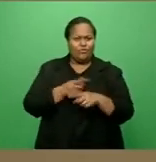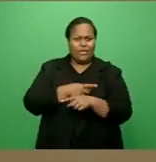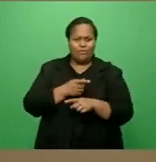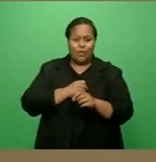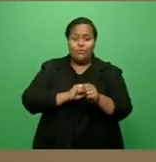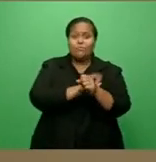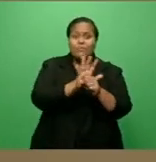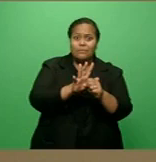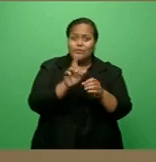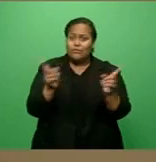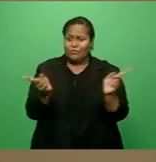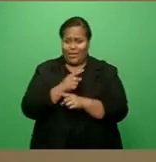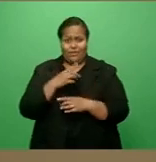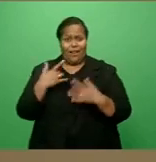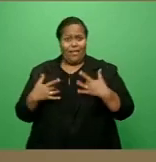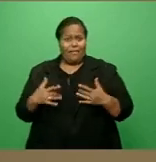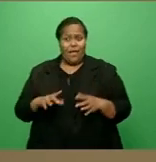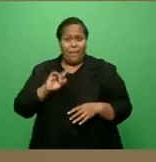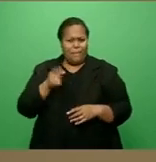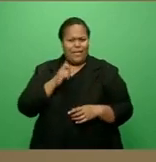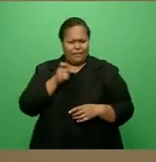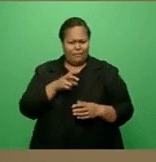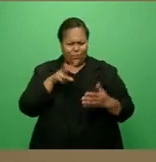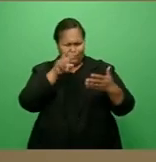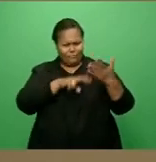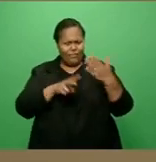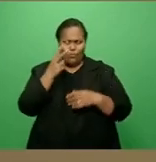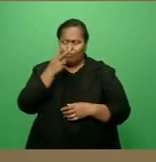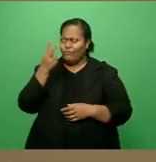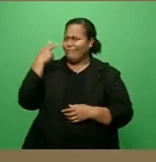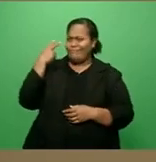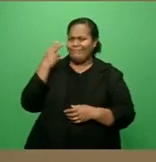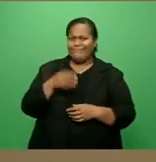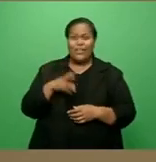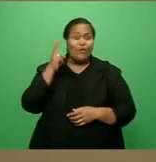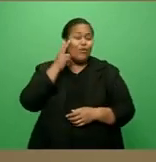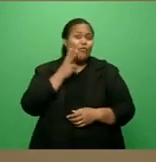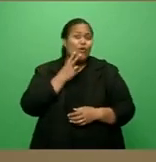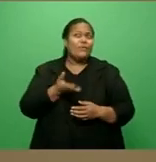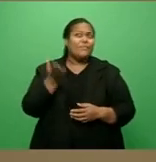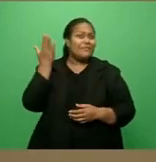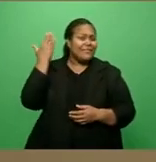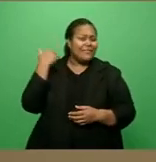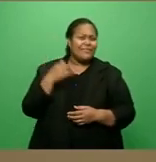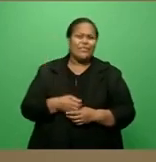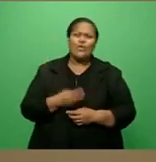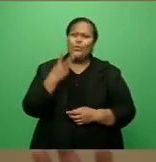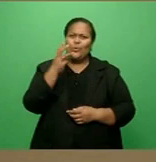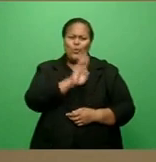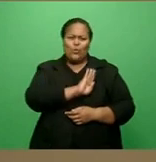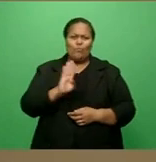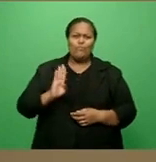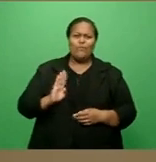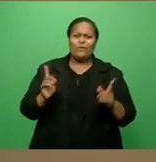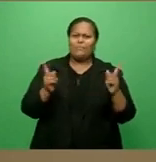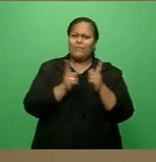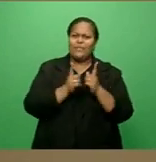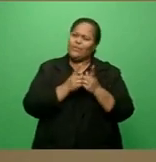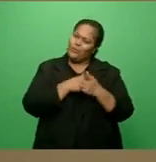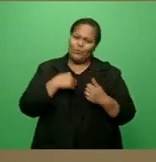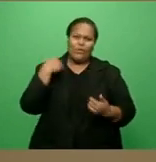But if you look at some of the things that have happened, we at Vodafone in the last, I think, 2 board meetings, we've had it completely on